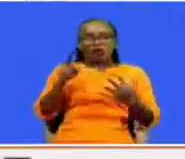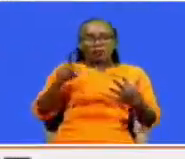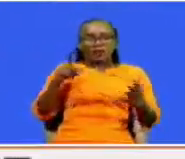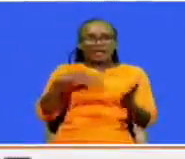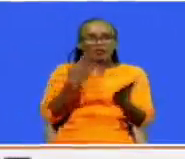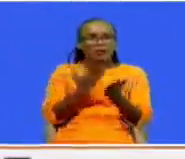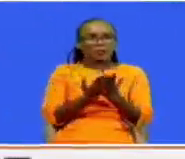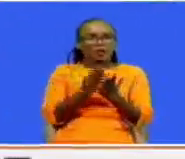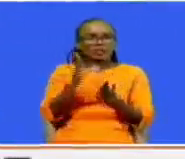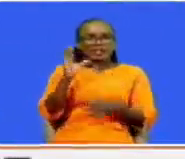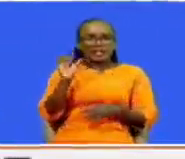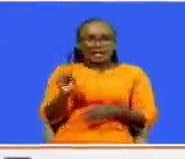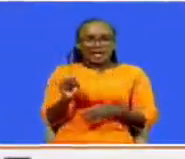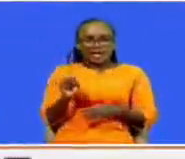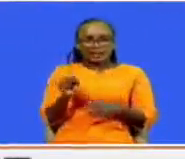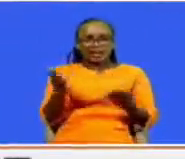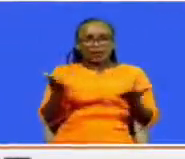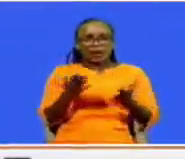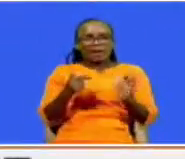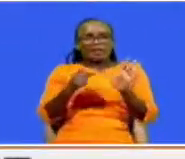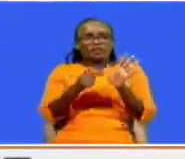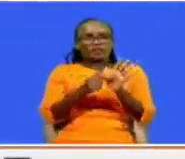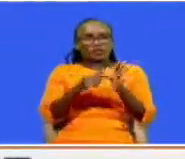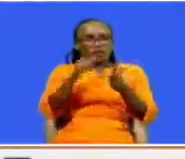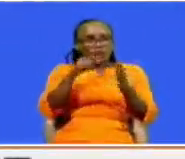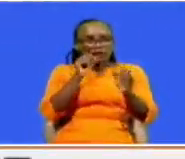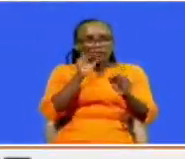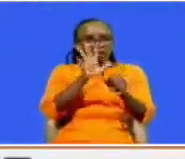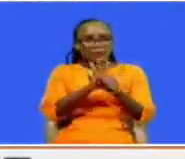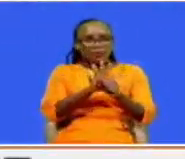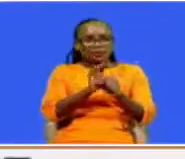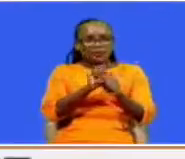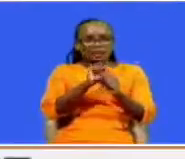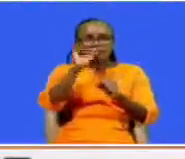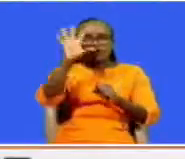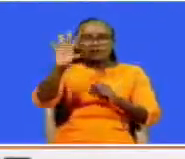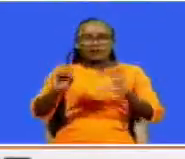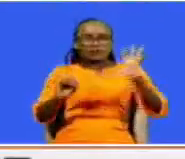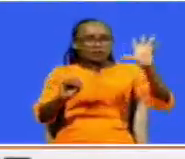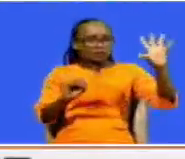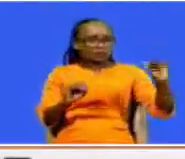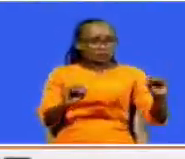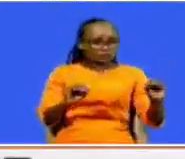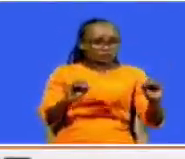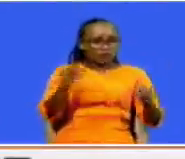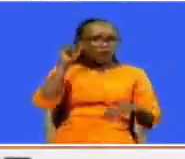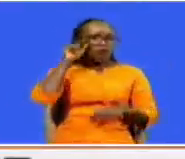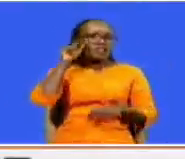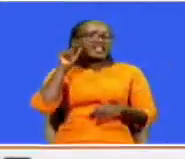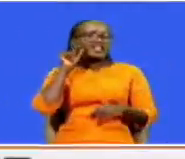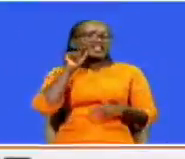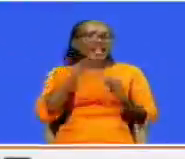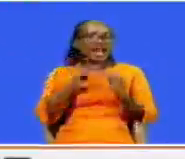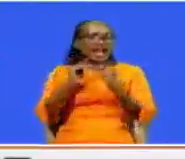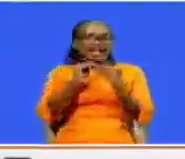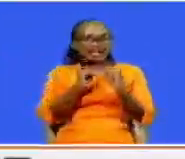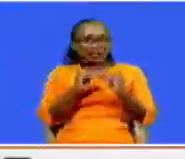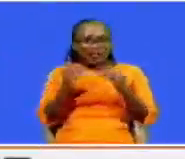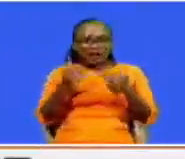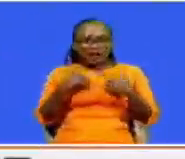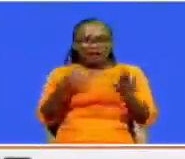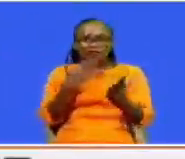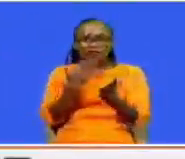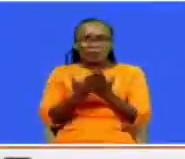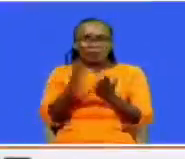proposed cabinet, this being short of what he had promised as 50-50 in terms of gender. And as many hailed the